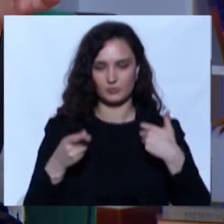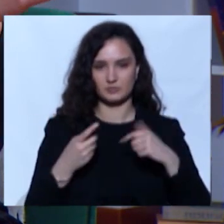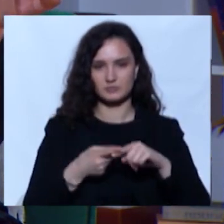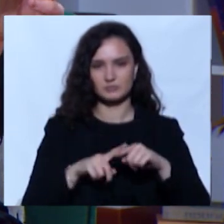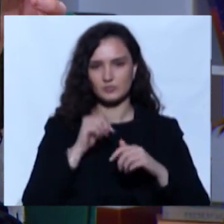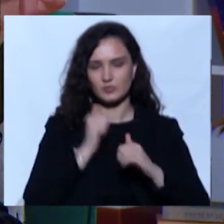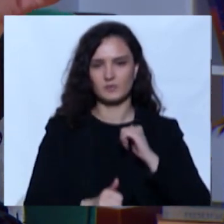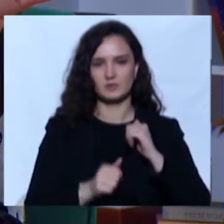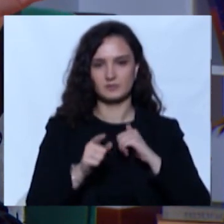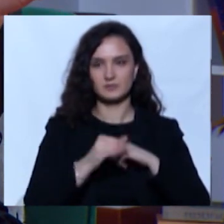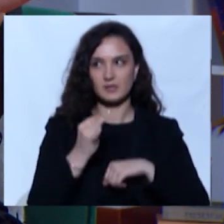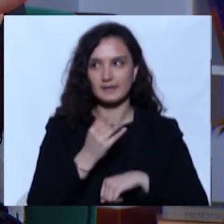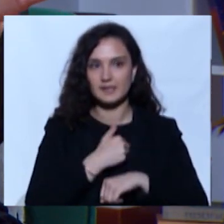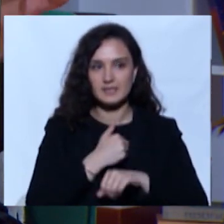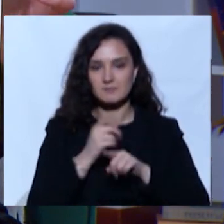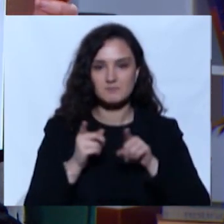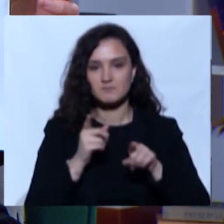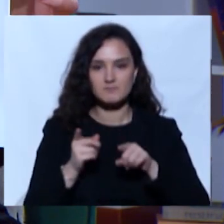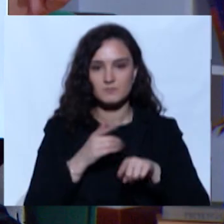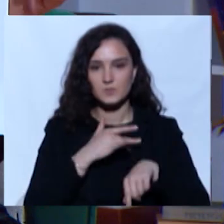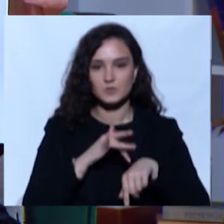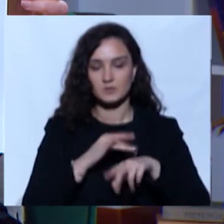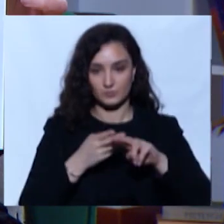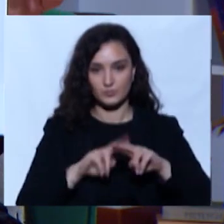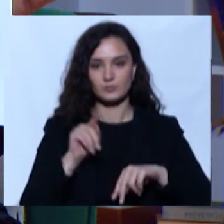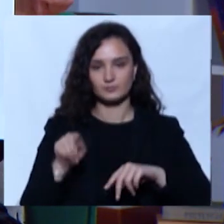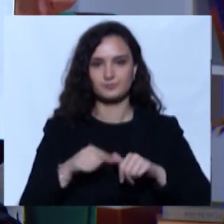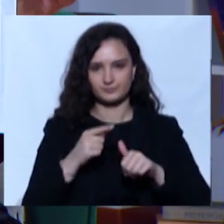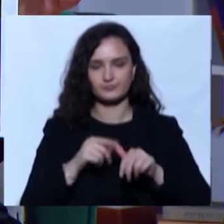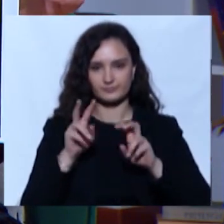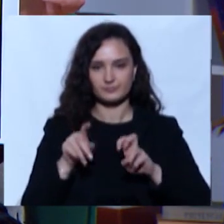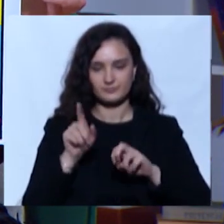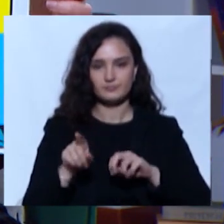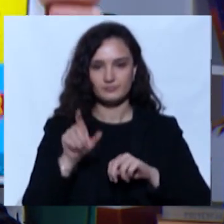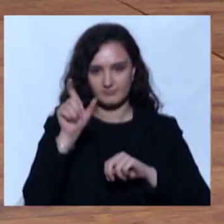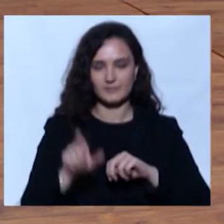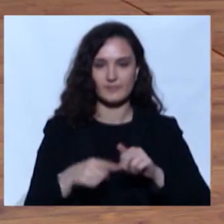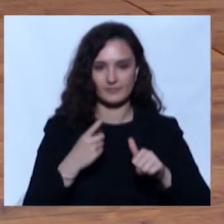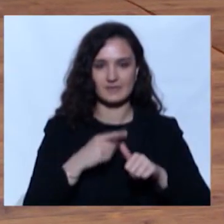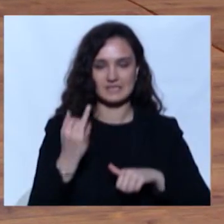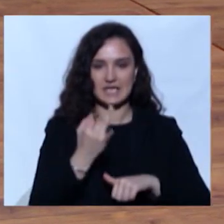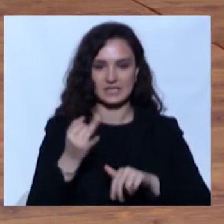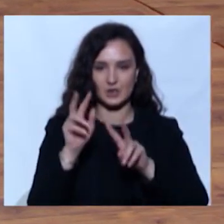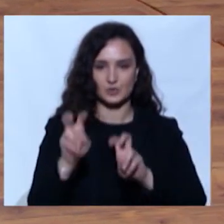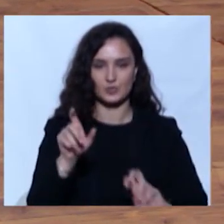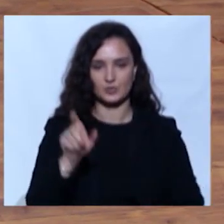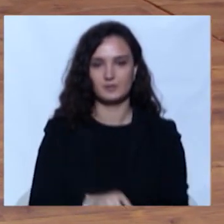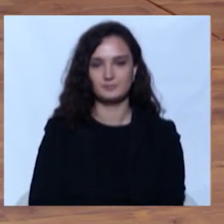is always curious. That is why his name is Curious George.